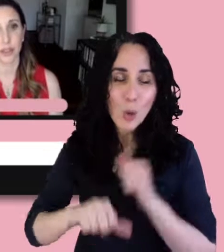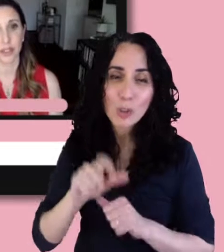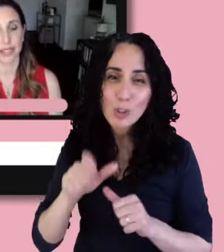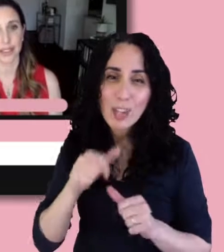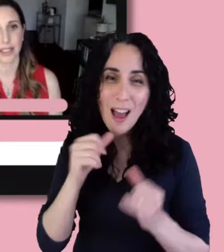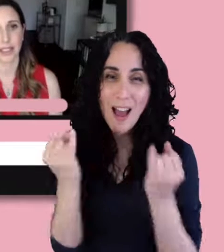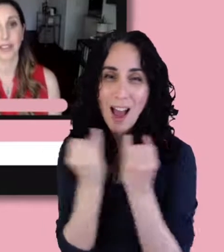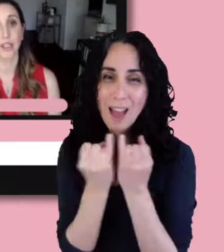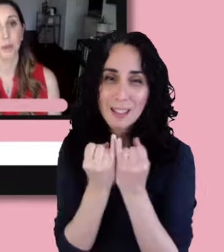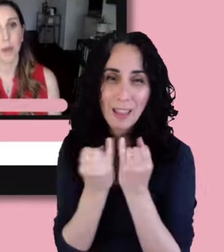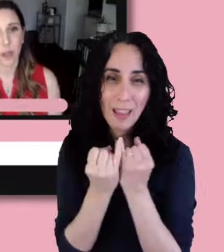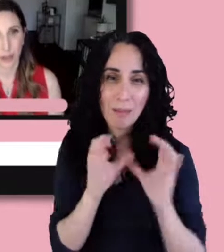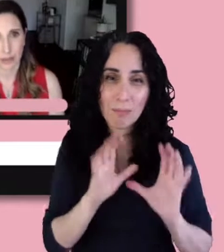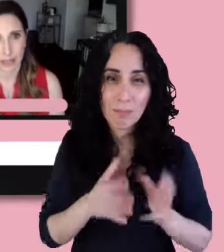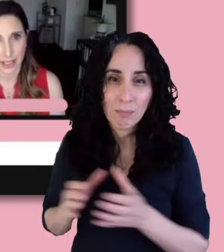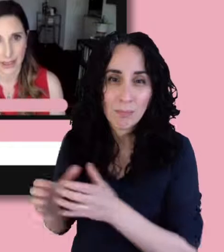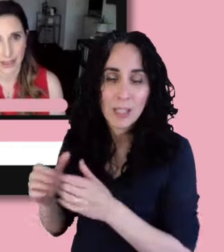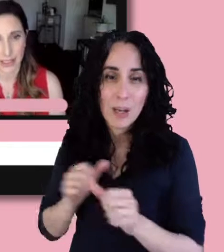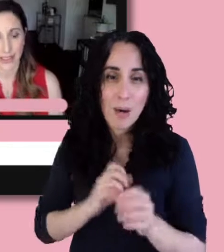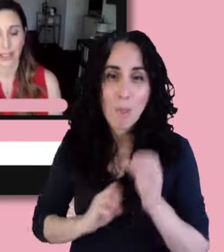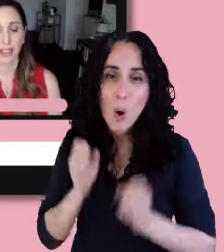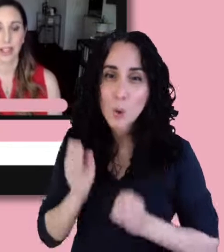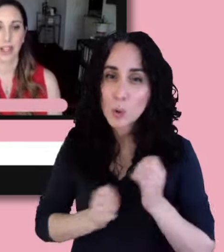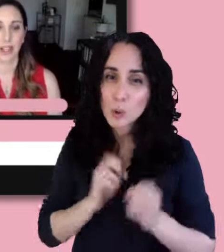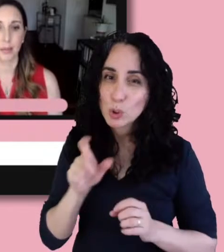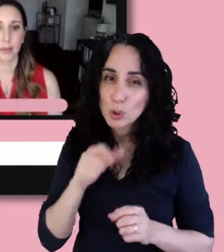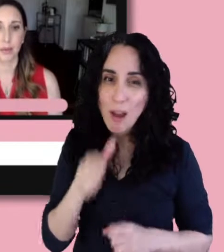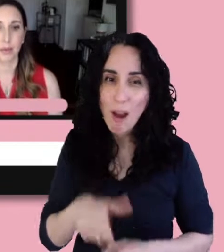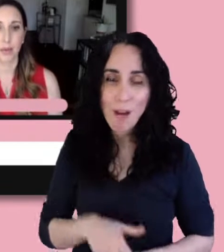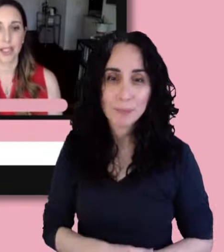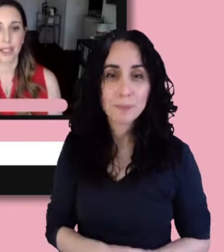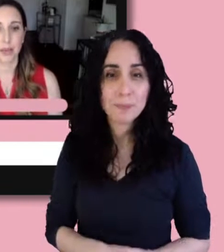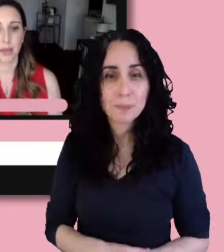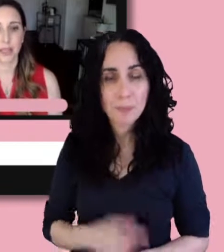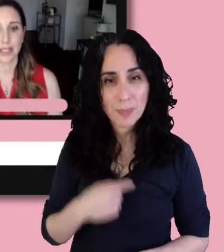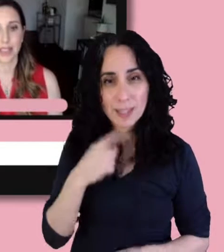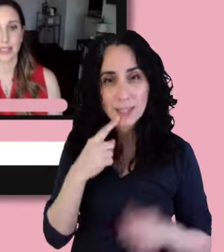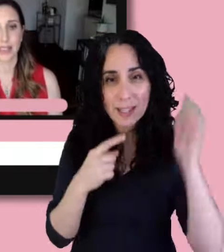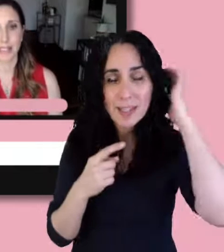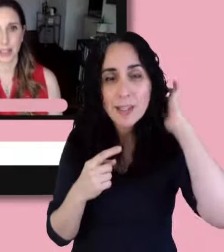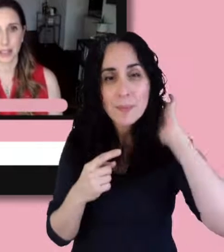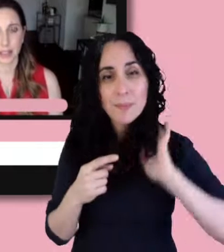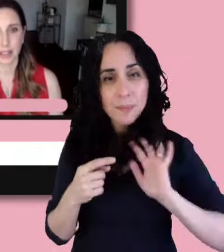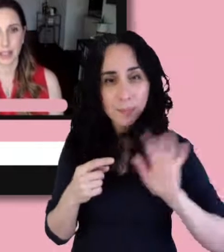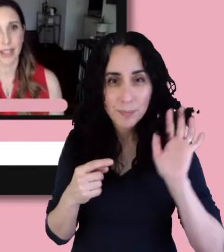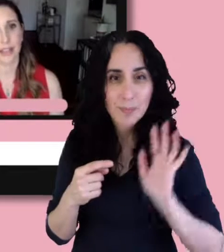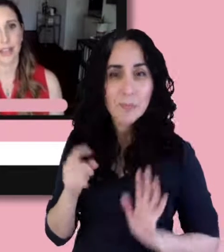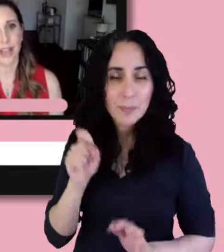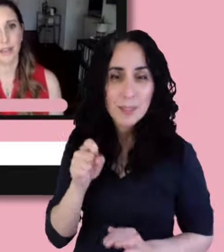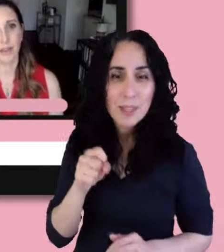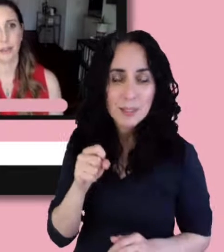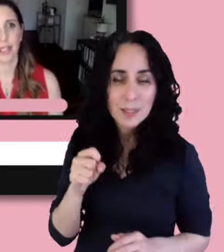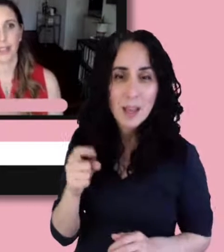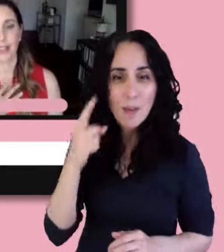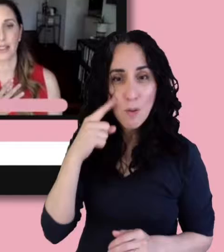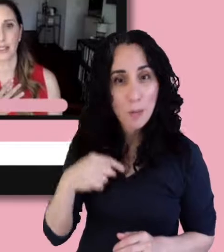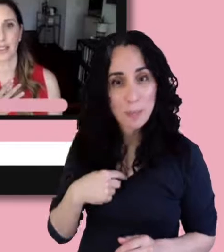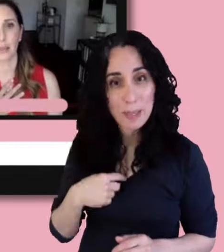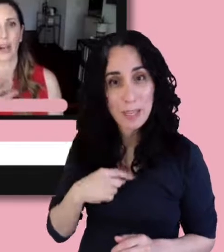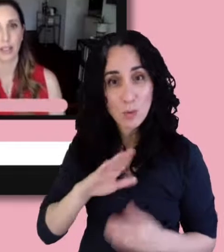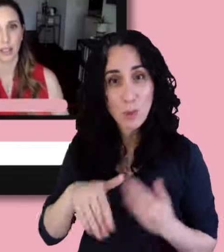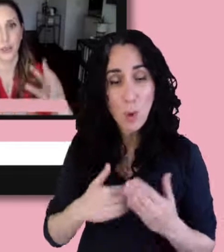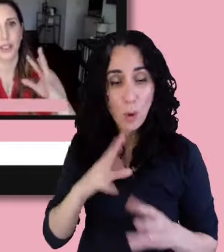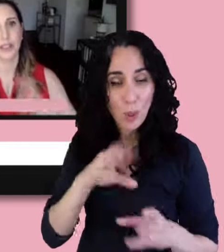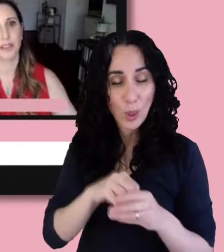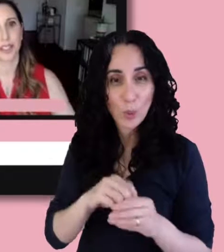we shouldn't isolate, even emotionally isolate. So I guess what I would say is yes. I think that for me is